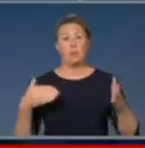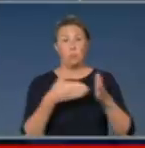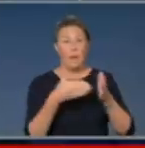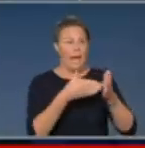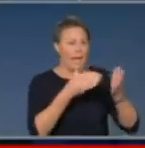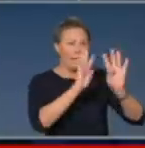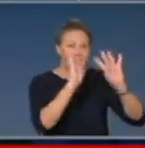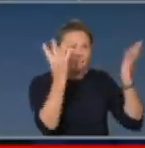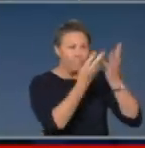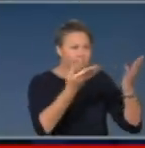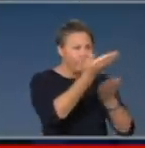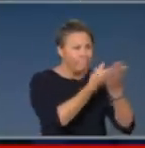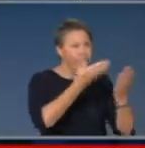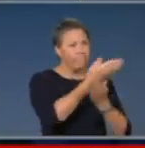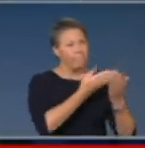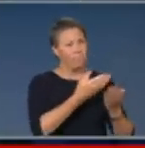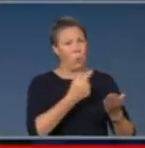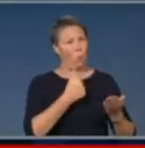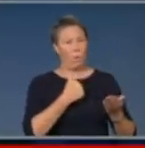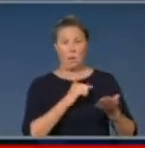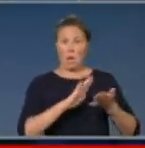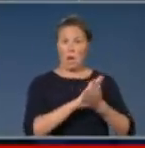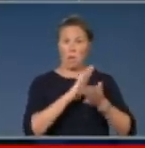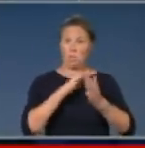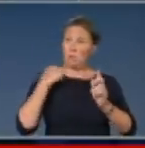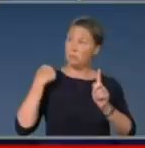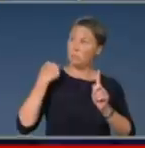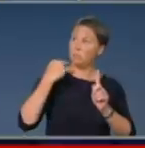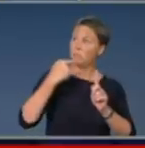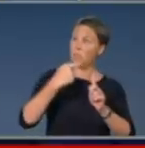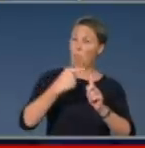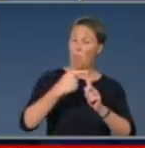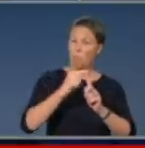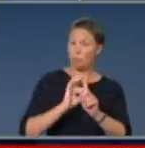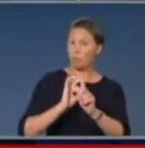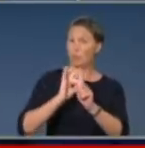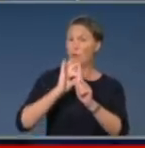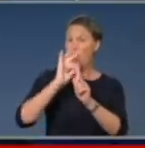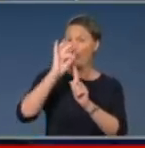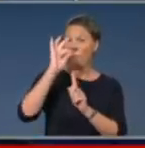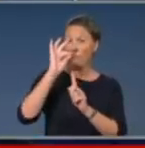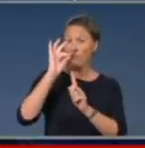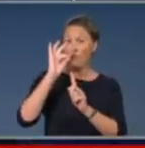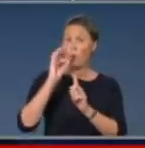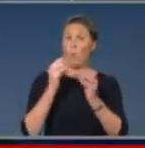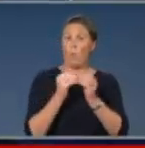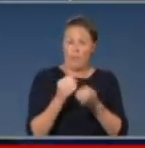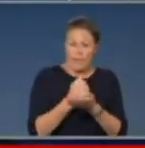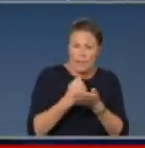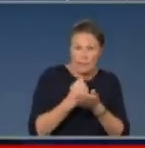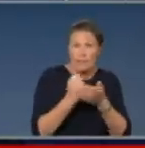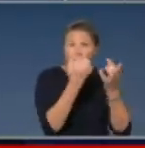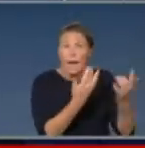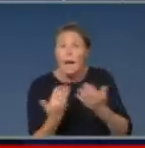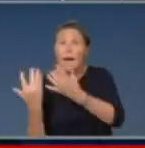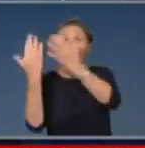note the good progress that has been made. We're obviously familiar with the data itself, but the good progress that is being made on